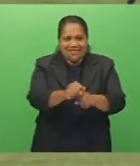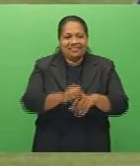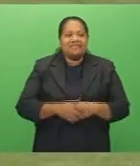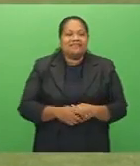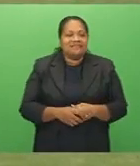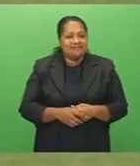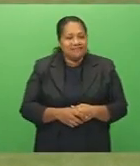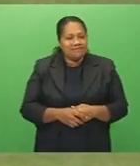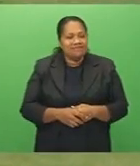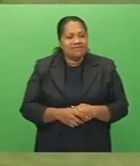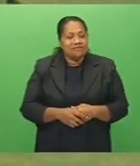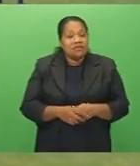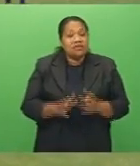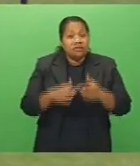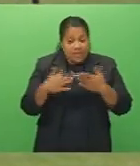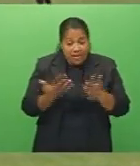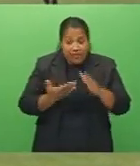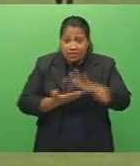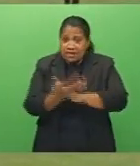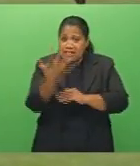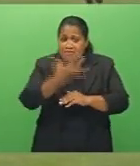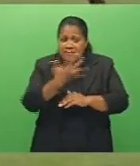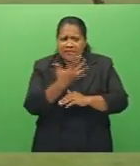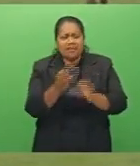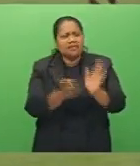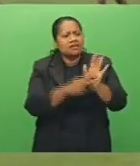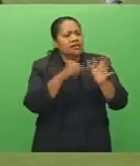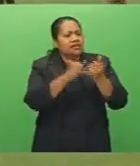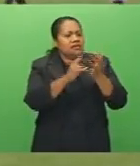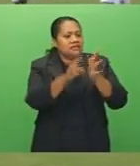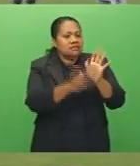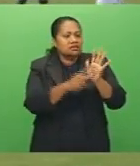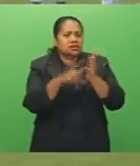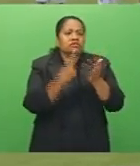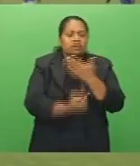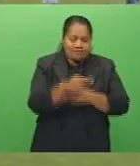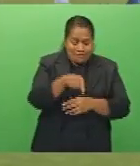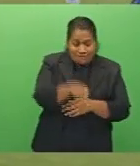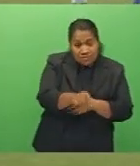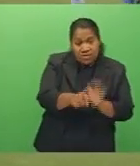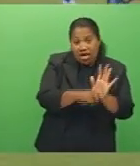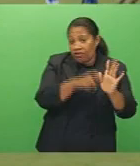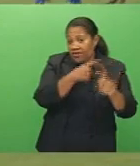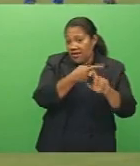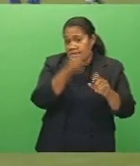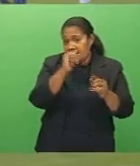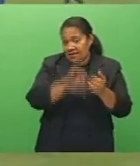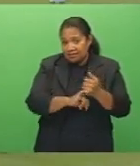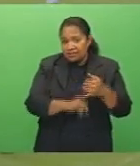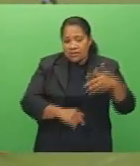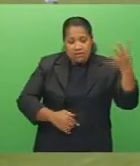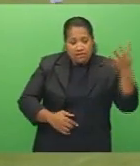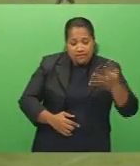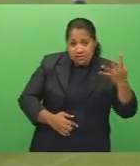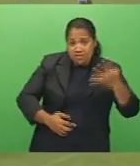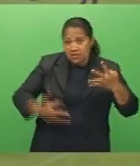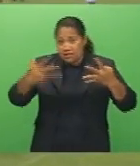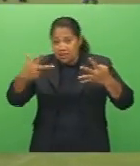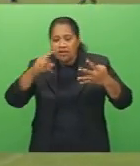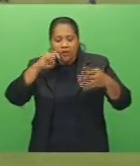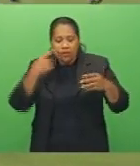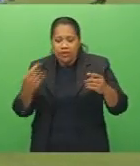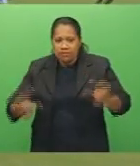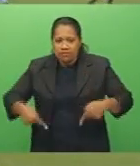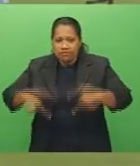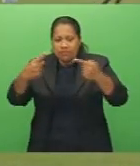Meanwhile, in the under-15 grade, the Nasinu Panthers side edged the RKS Eels 14-8. They will meet Ba Provincial Dragons